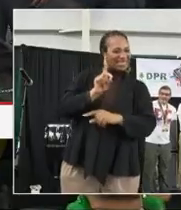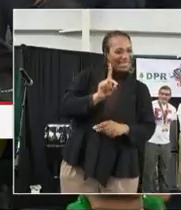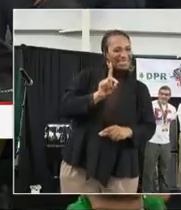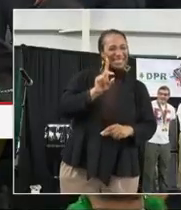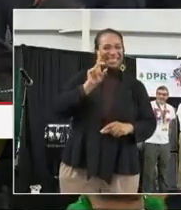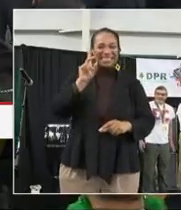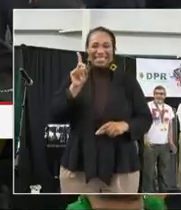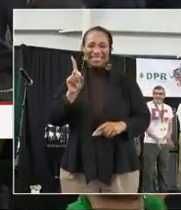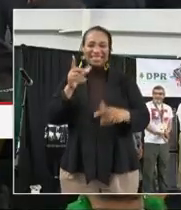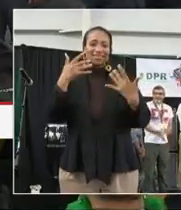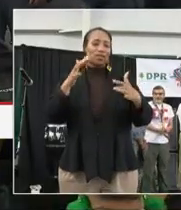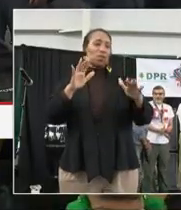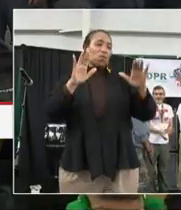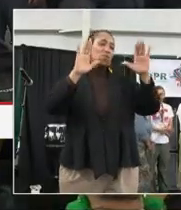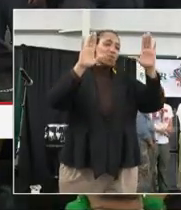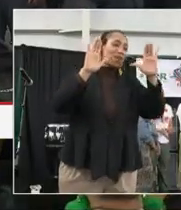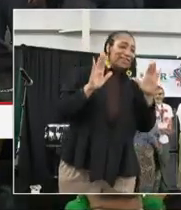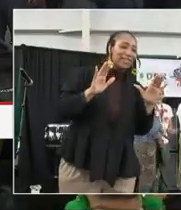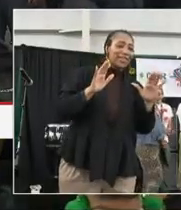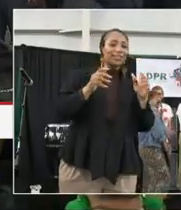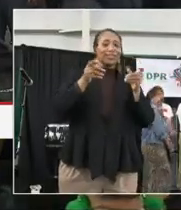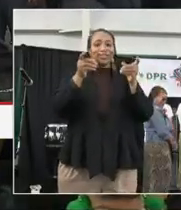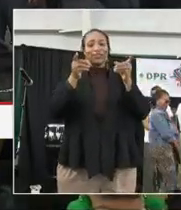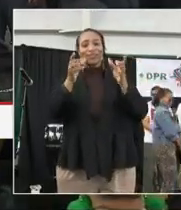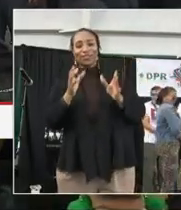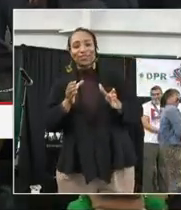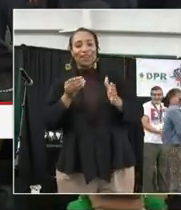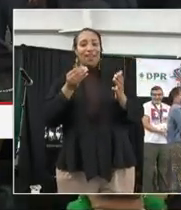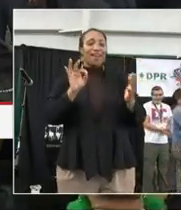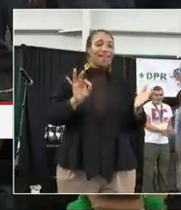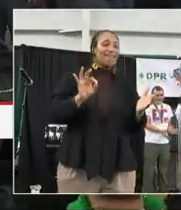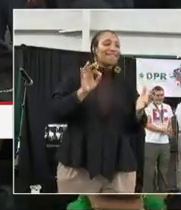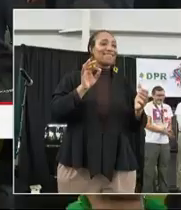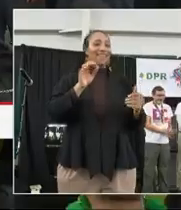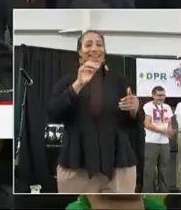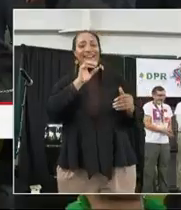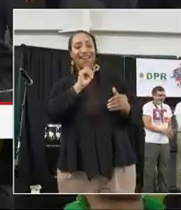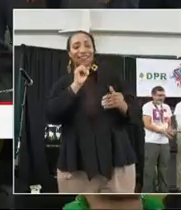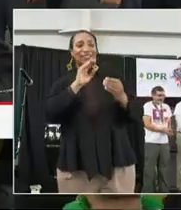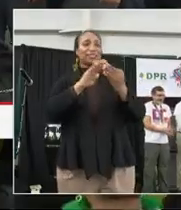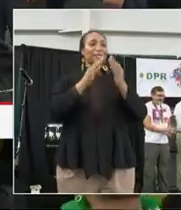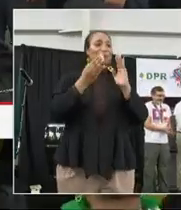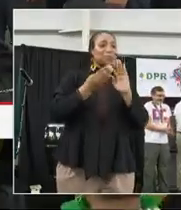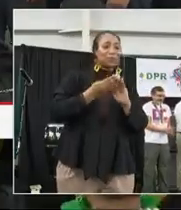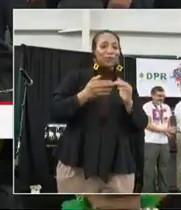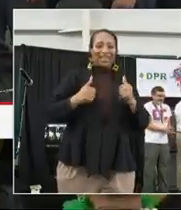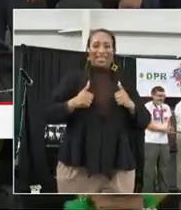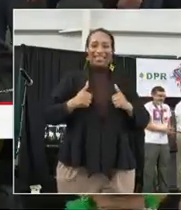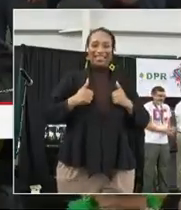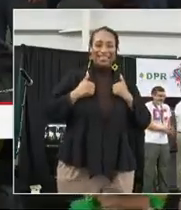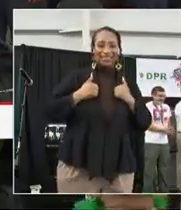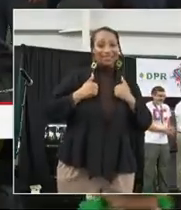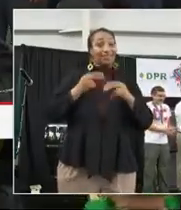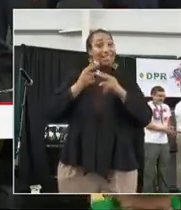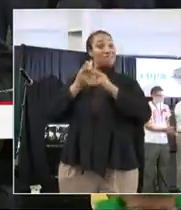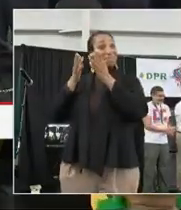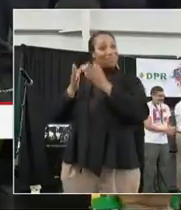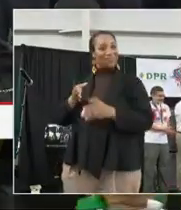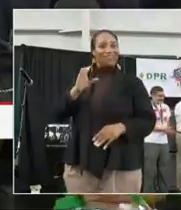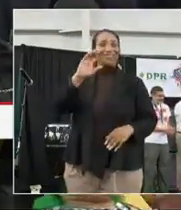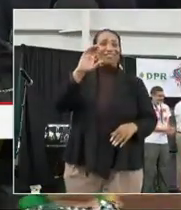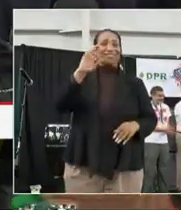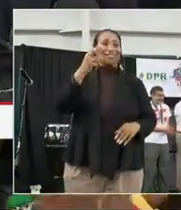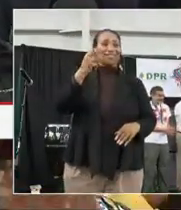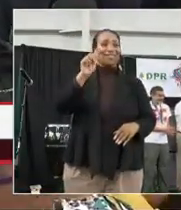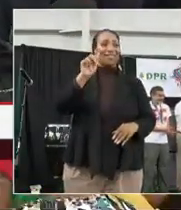Director, Director of Aging and Community Living, Director Teron P.W. Hyde.